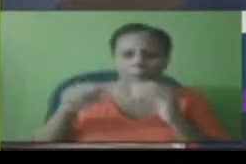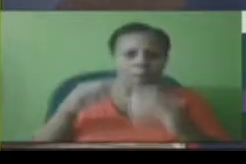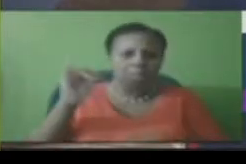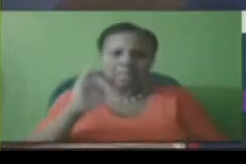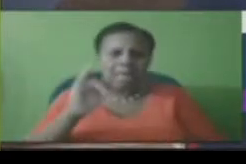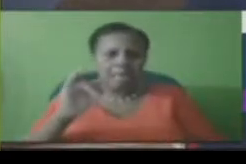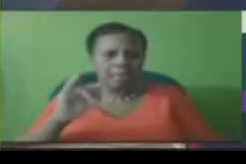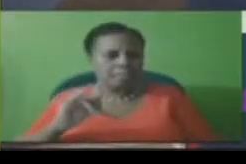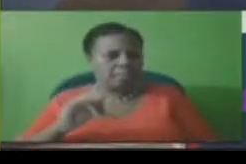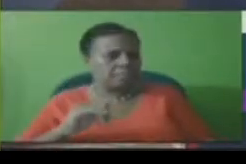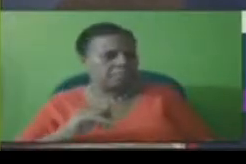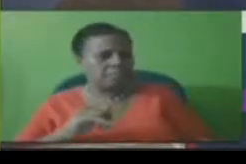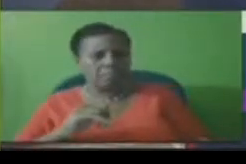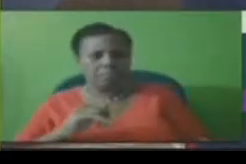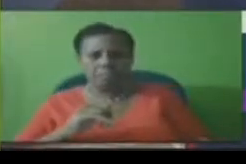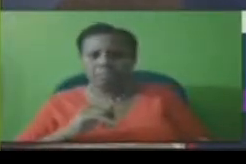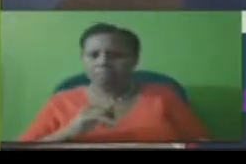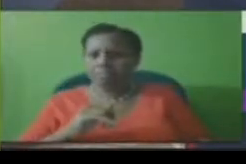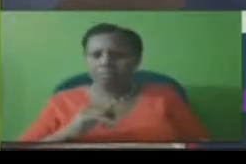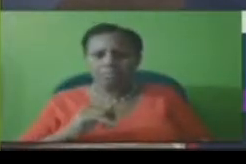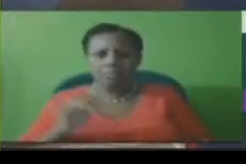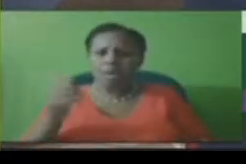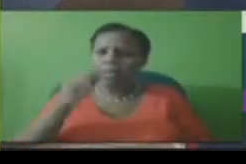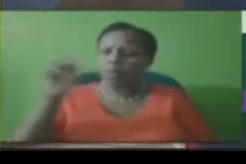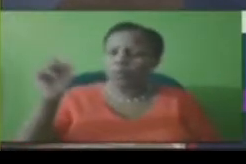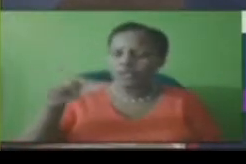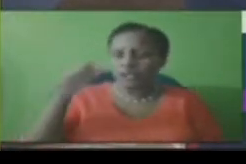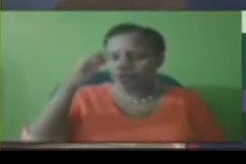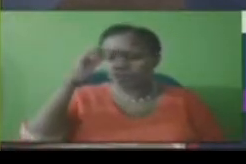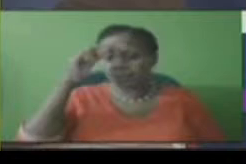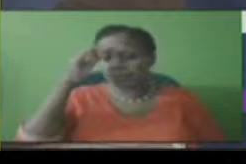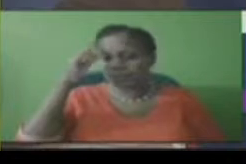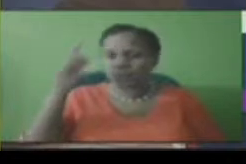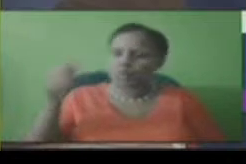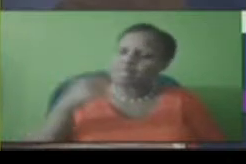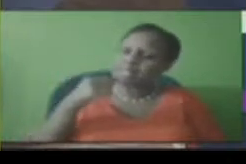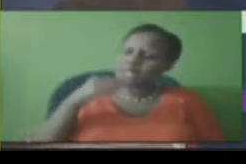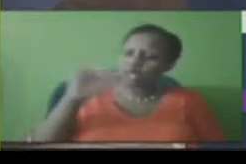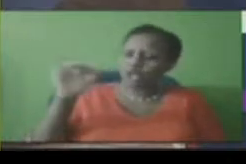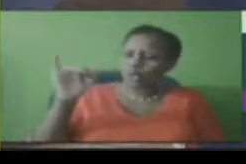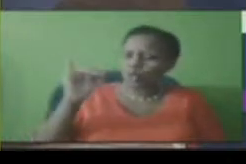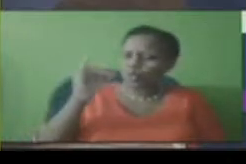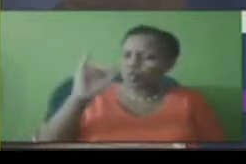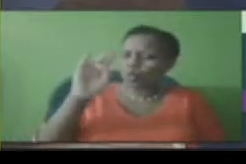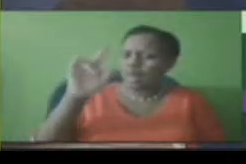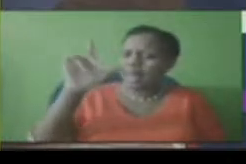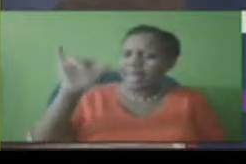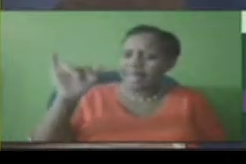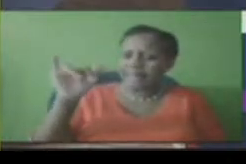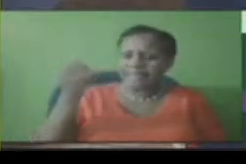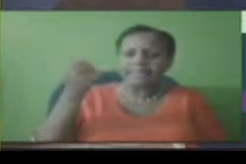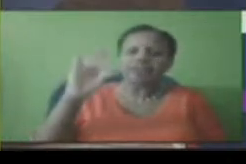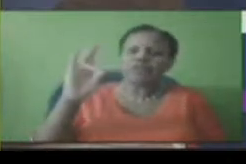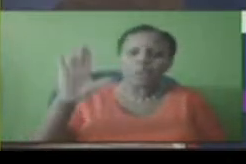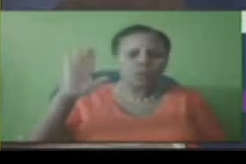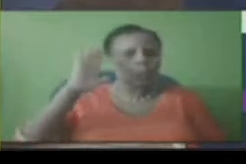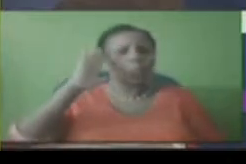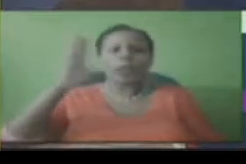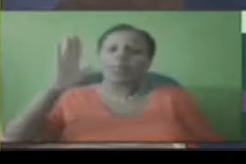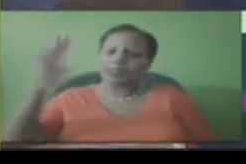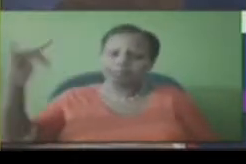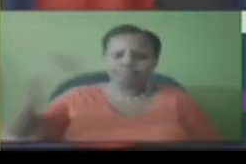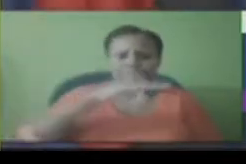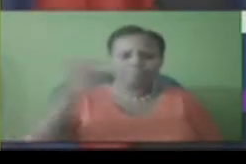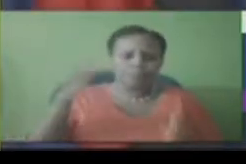as of July 17th. Is it strictly with Caribbean Airlines? Open to 25. No,